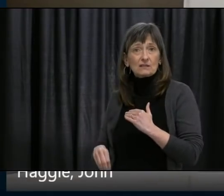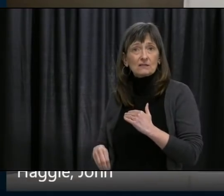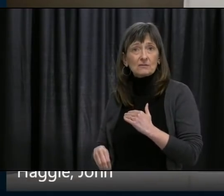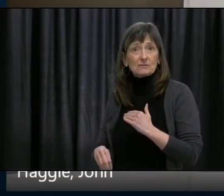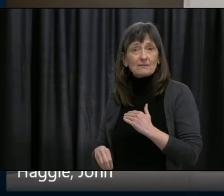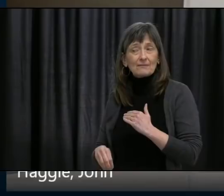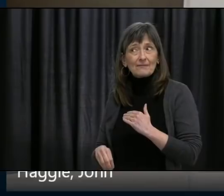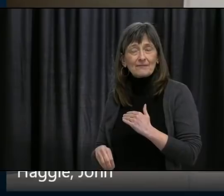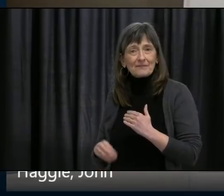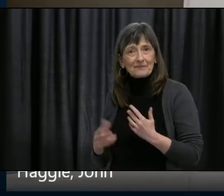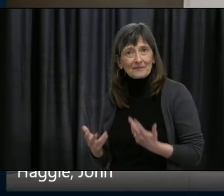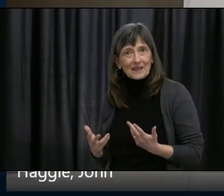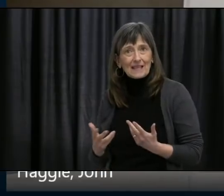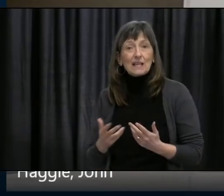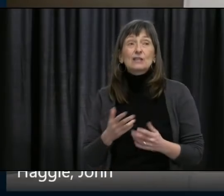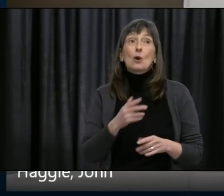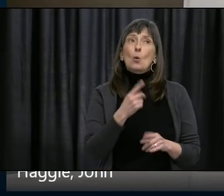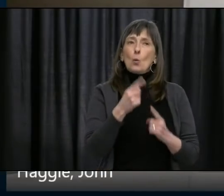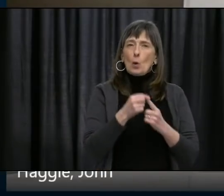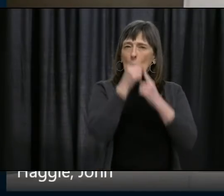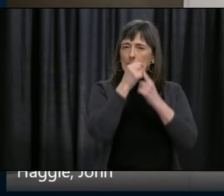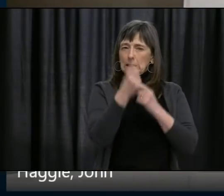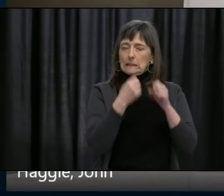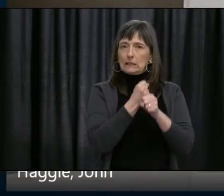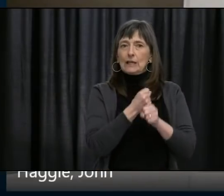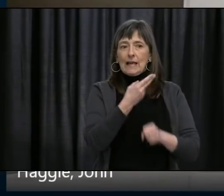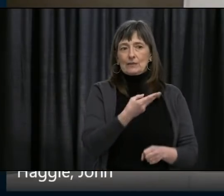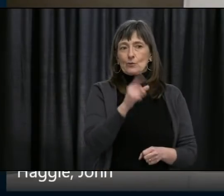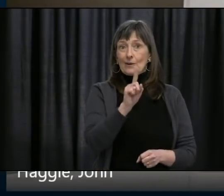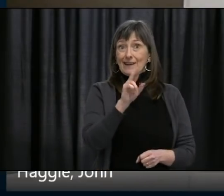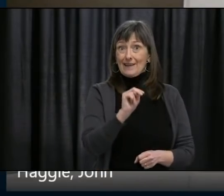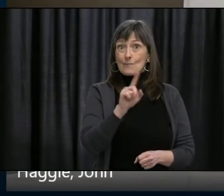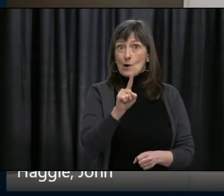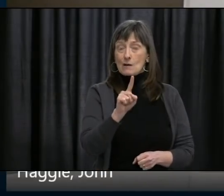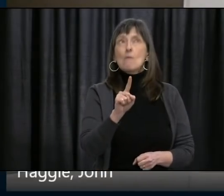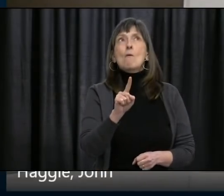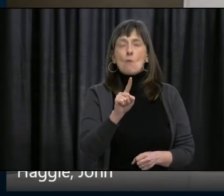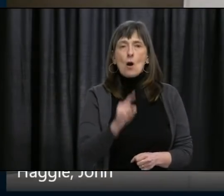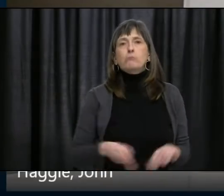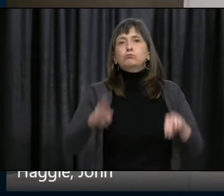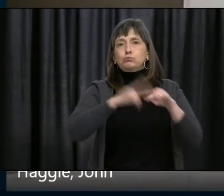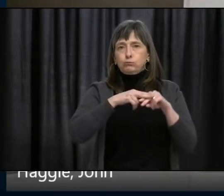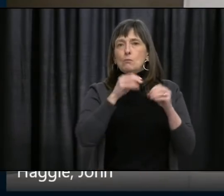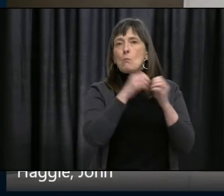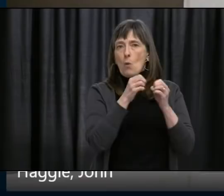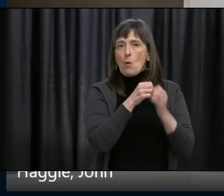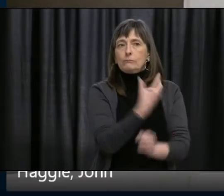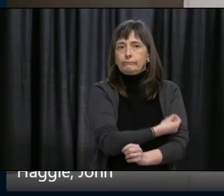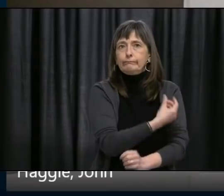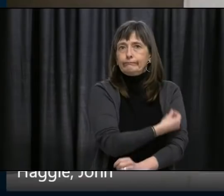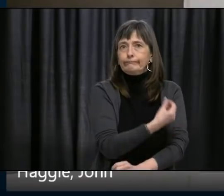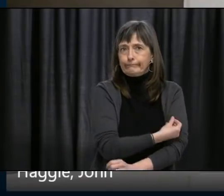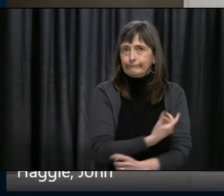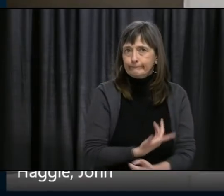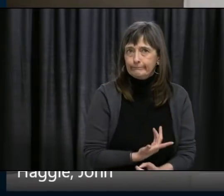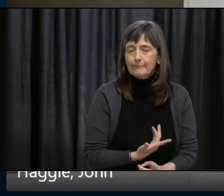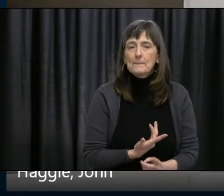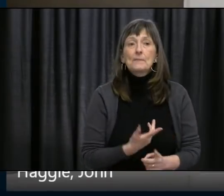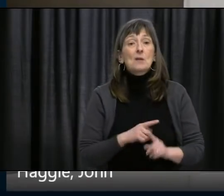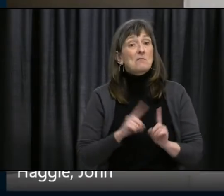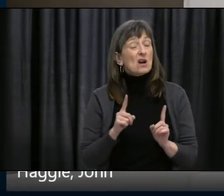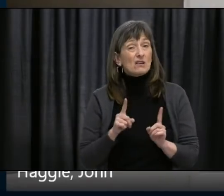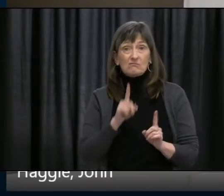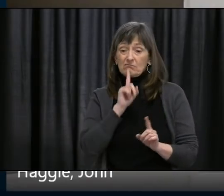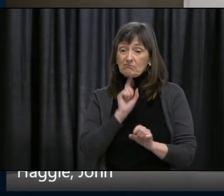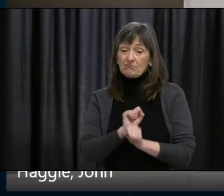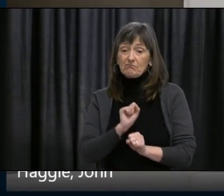year of the H1N1 pandemic, where the numbers were considerably better. But the facts of the case are this is going to